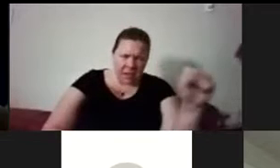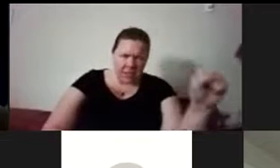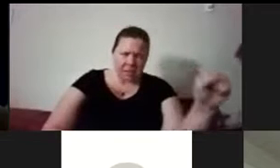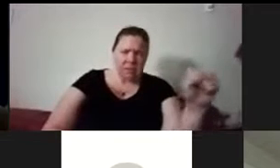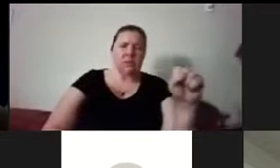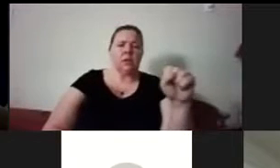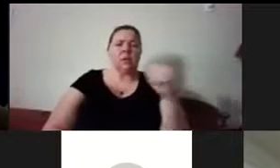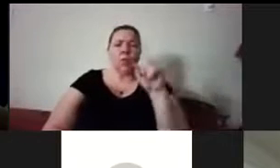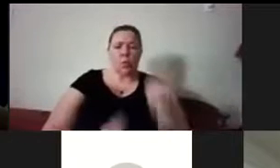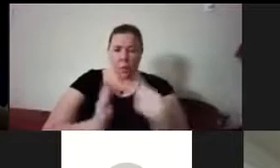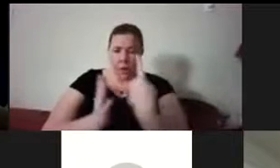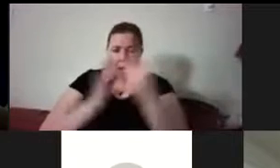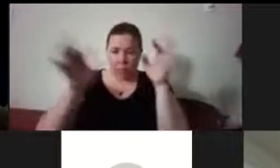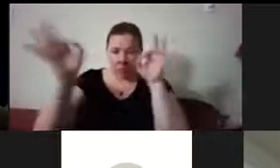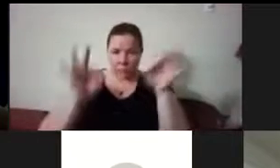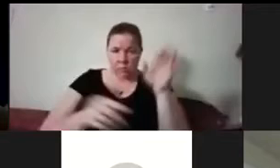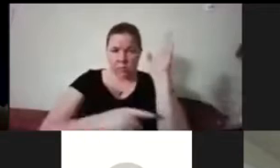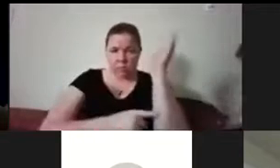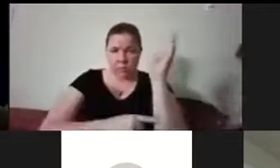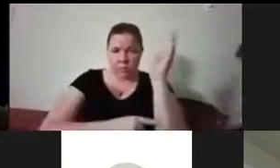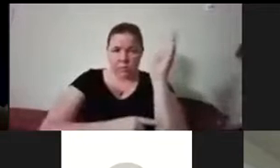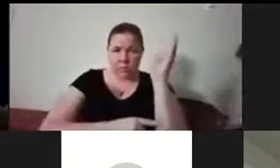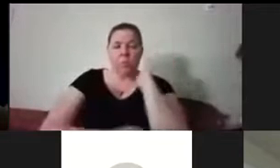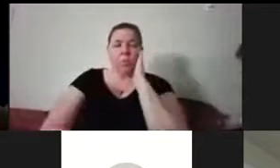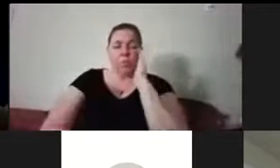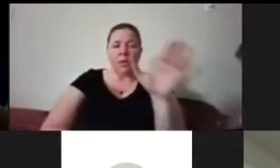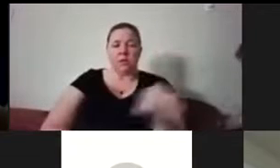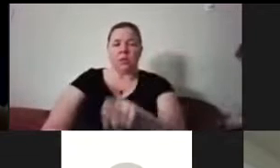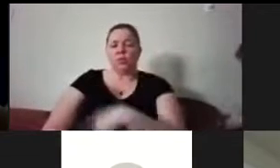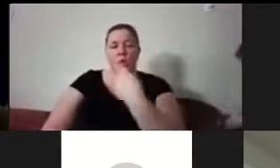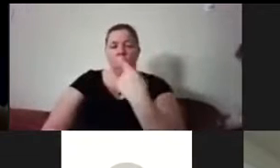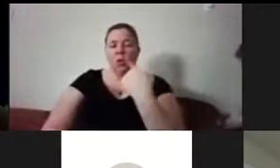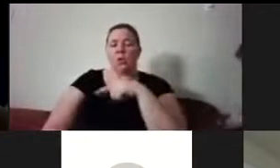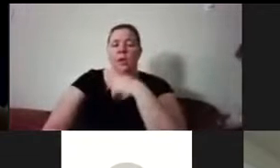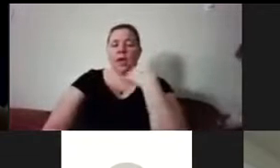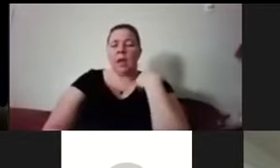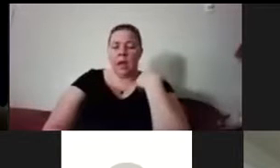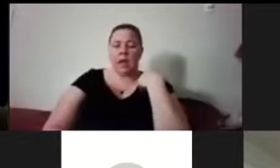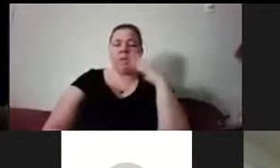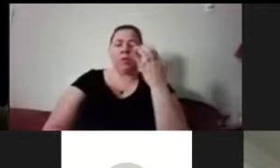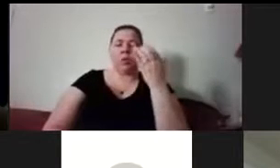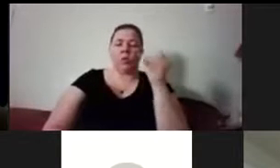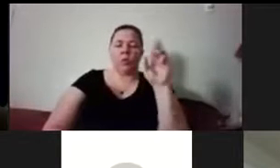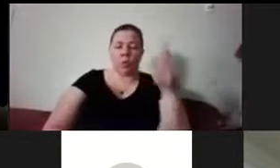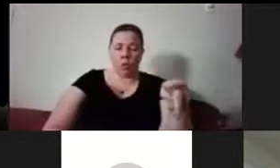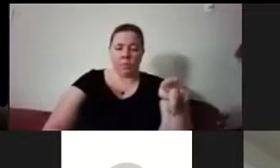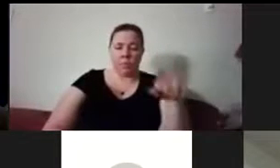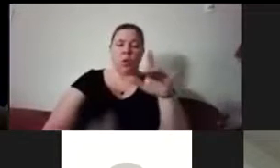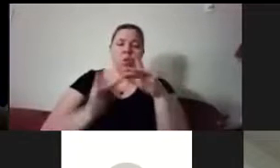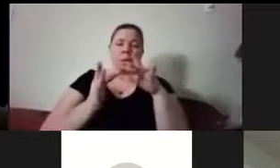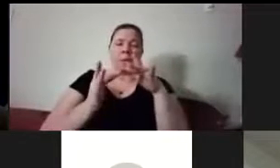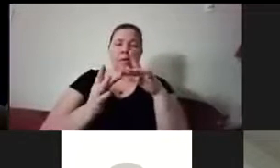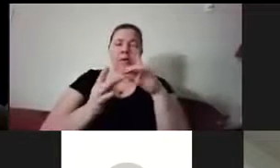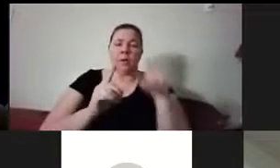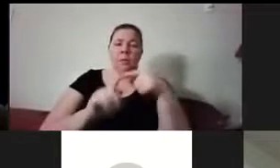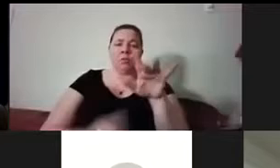it took us an hour to do that presentation and it's gonna take too long. We do have a corporate webinar coming up in about